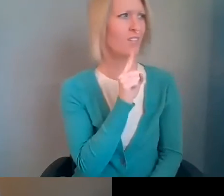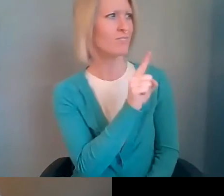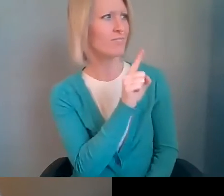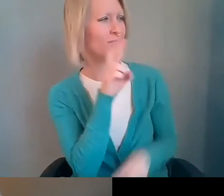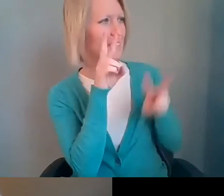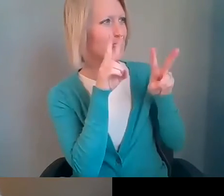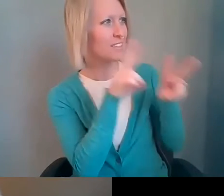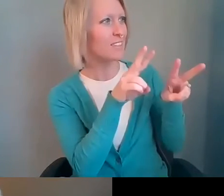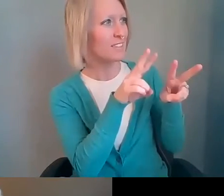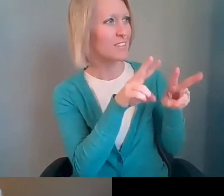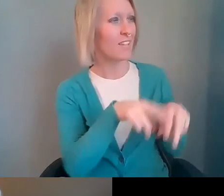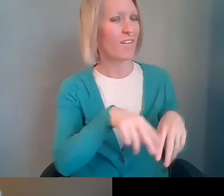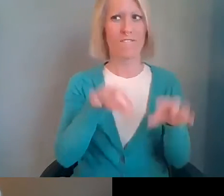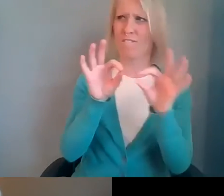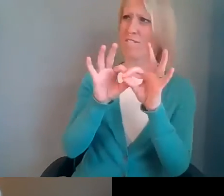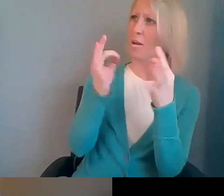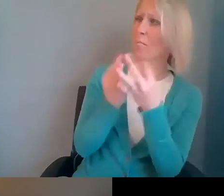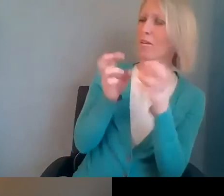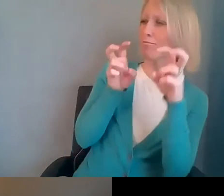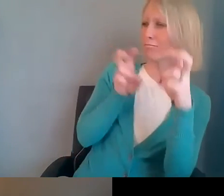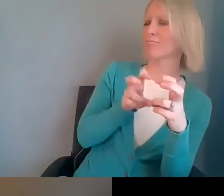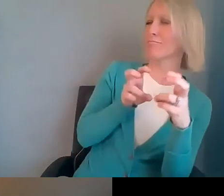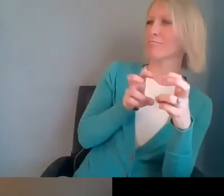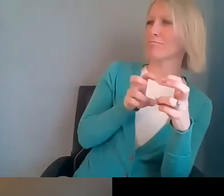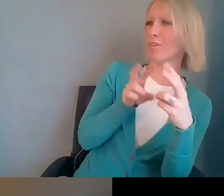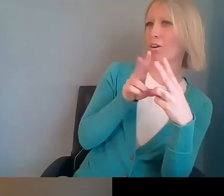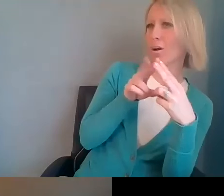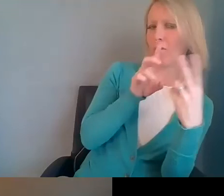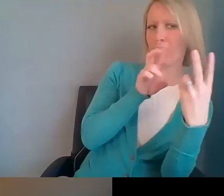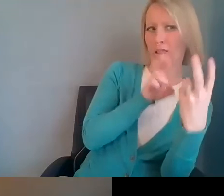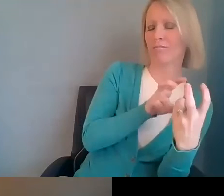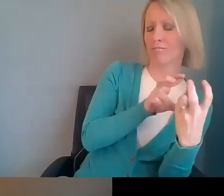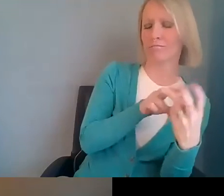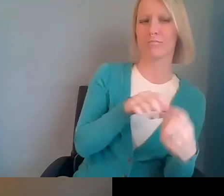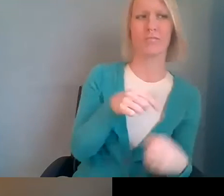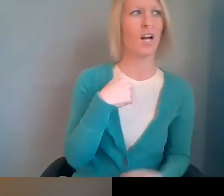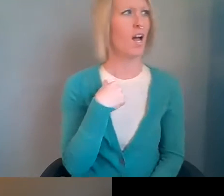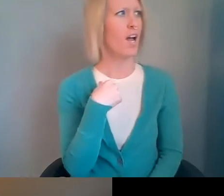write down what's going on with the interaction between them,